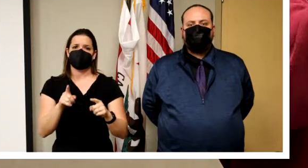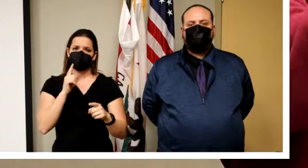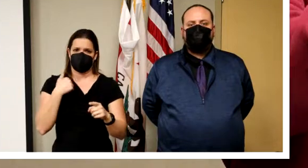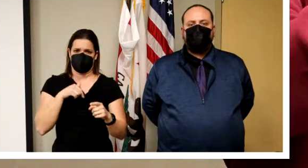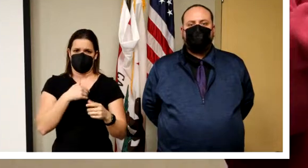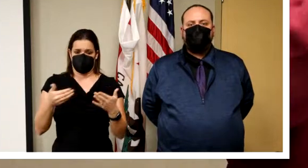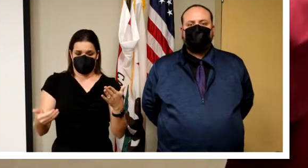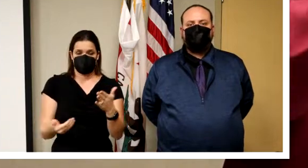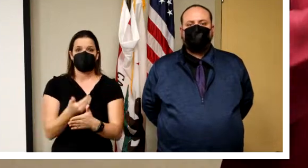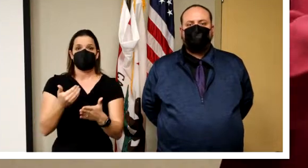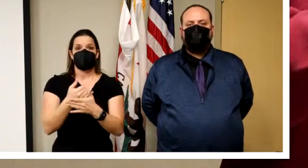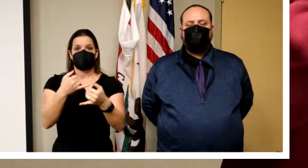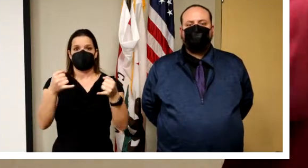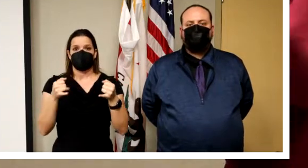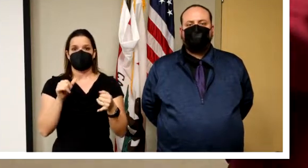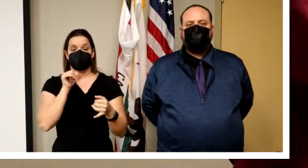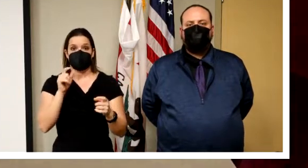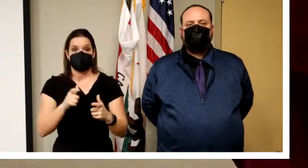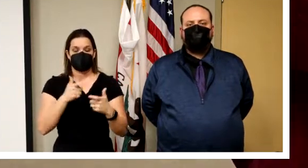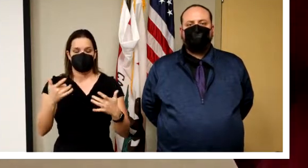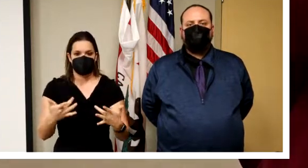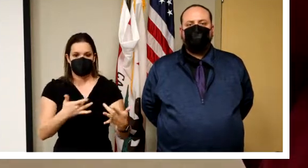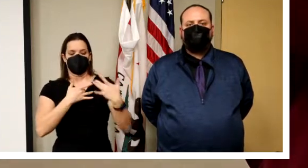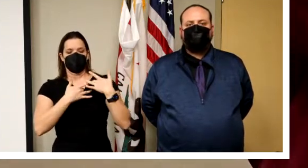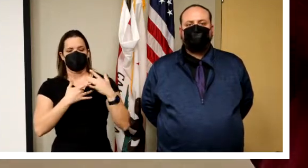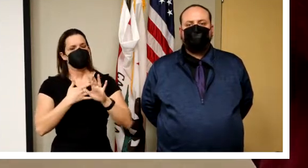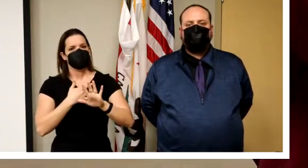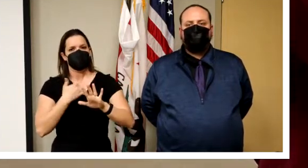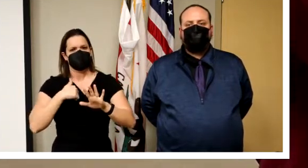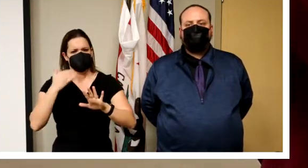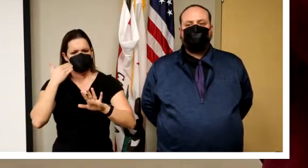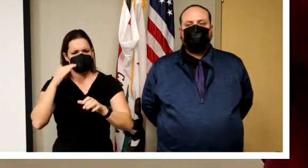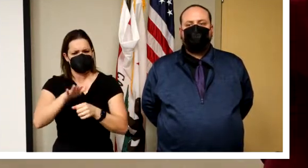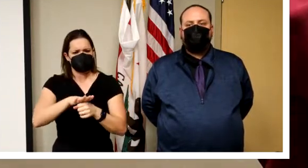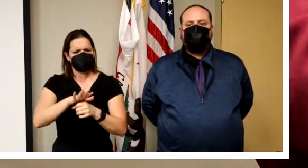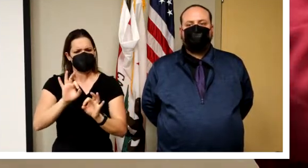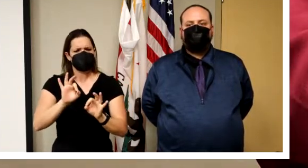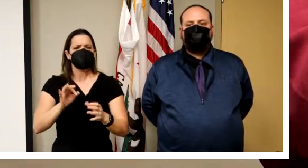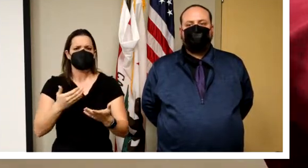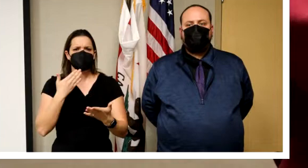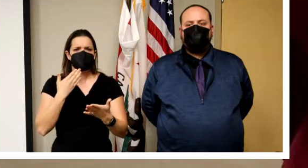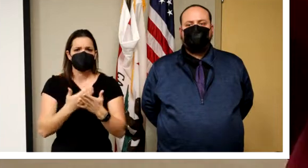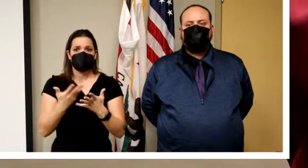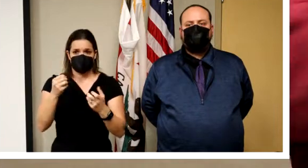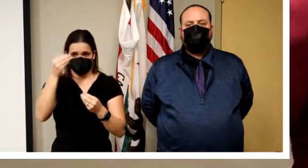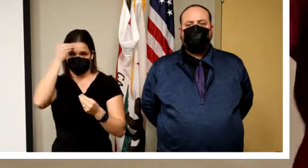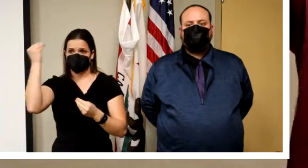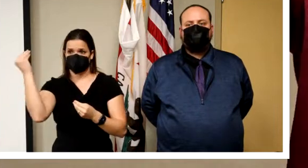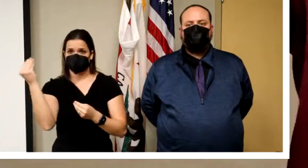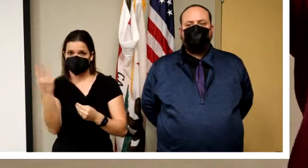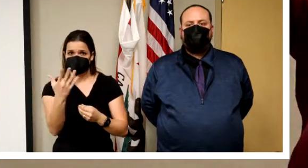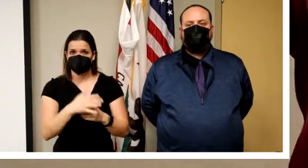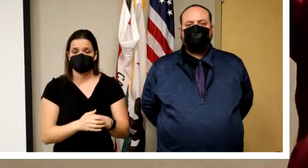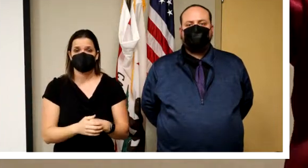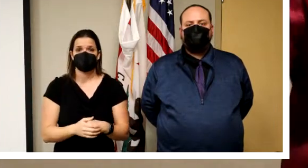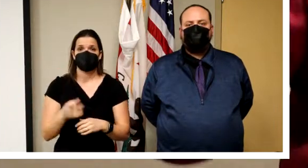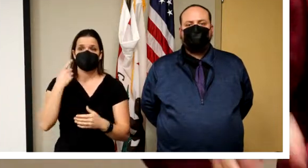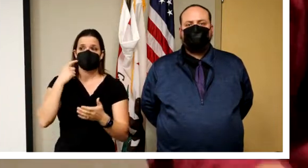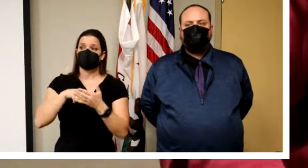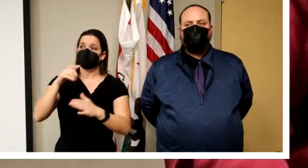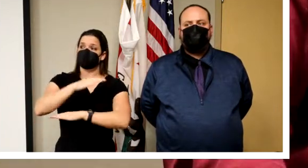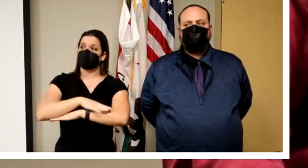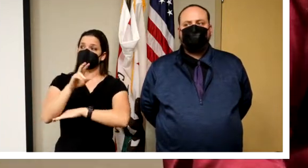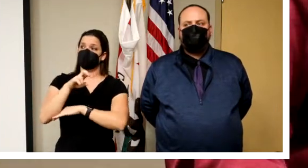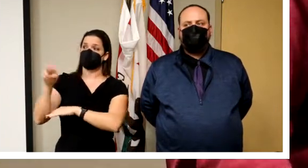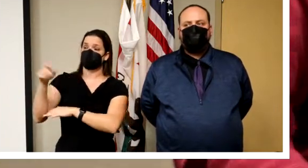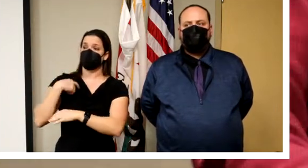we're going to new lines, so it's not a huge concern, but generally we know we're in the ballpark here. I just want to make sure I called that out. And so over on the side table, you'll see